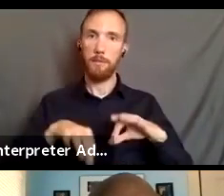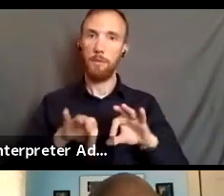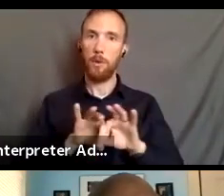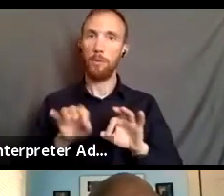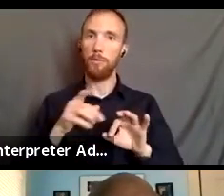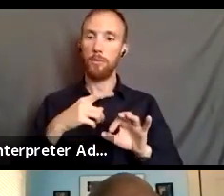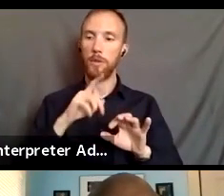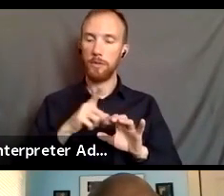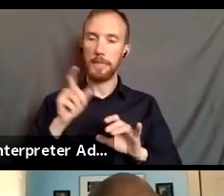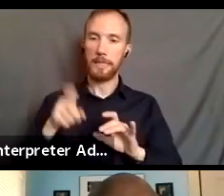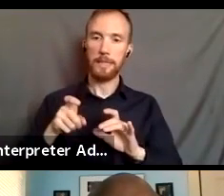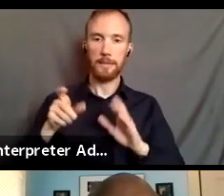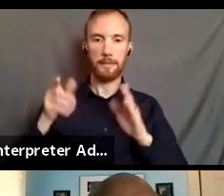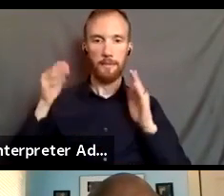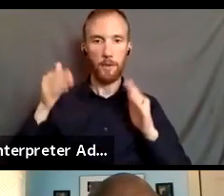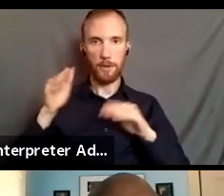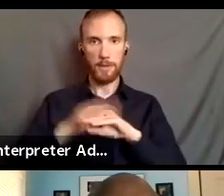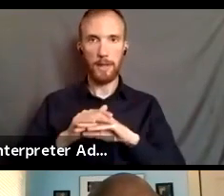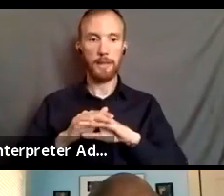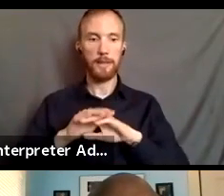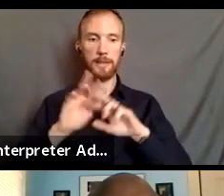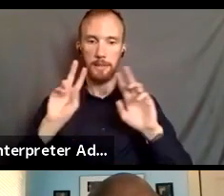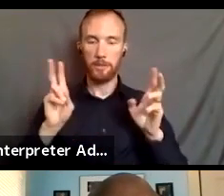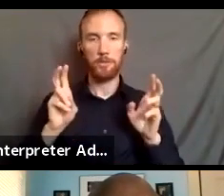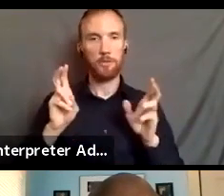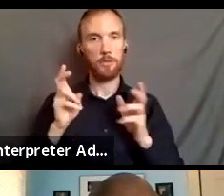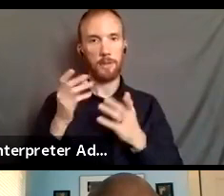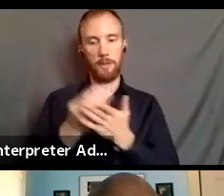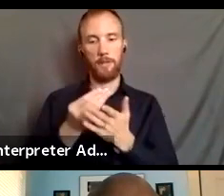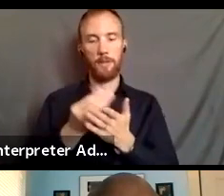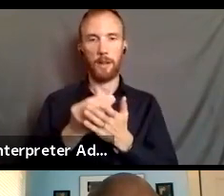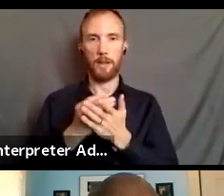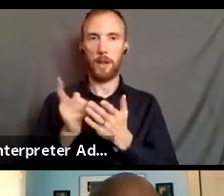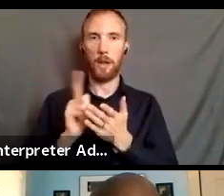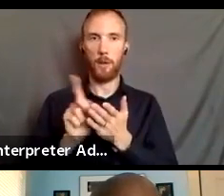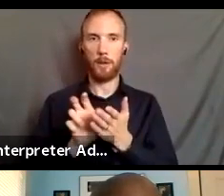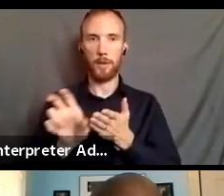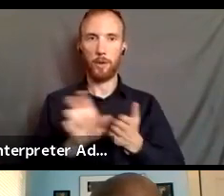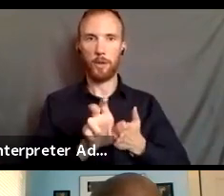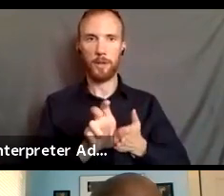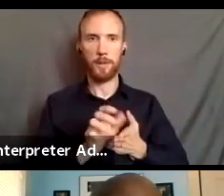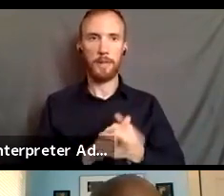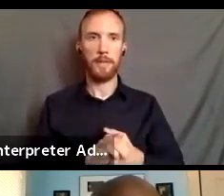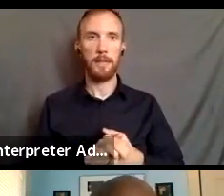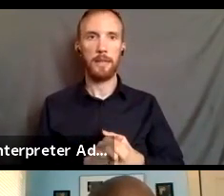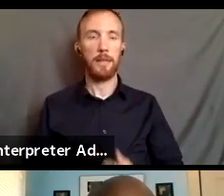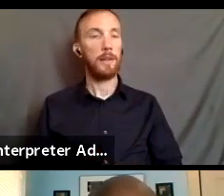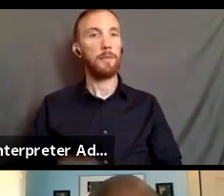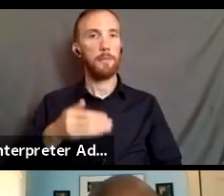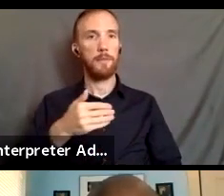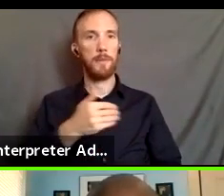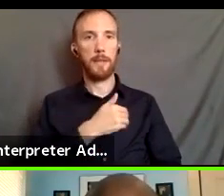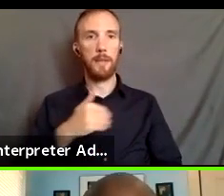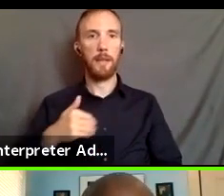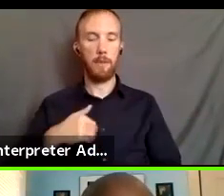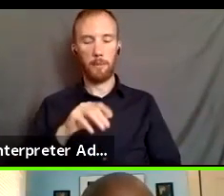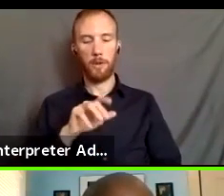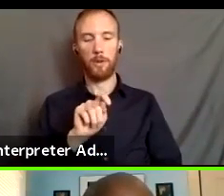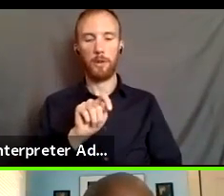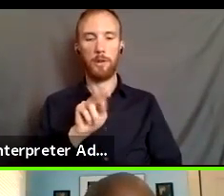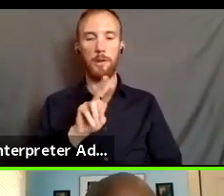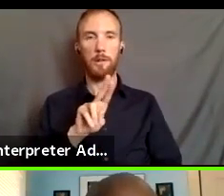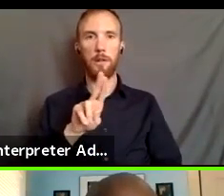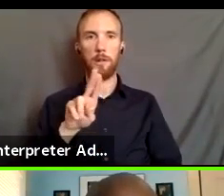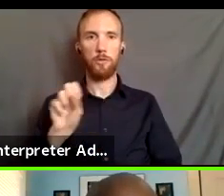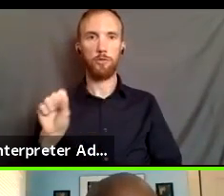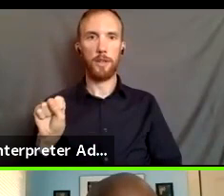to be considered so thank you remember trust yeah how you doing uh jd i want